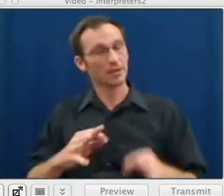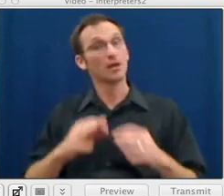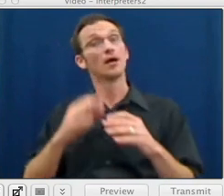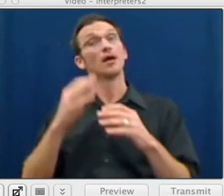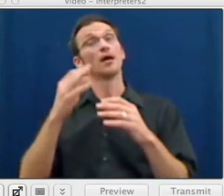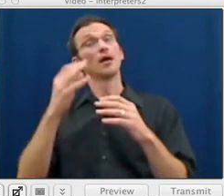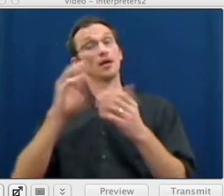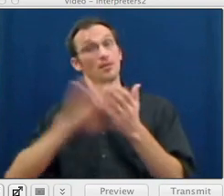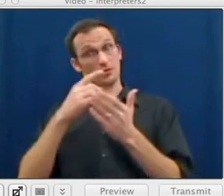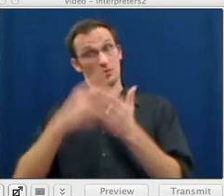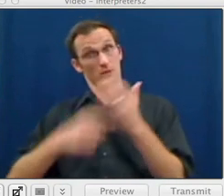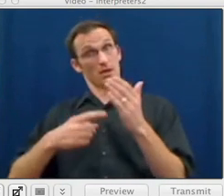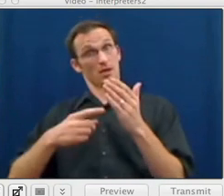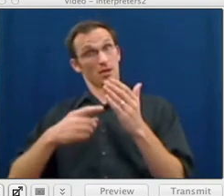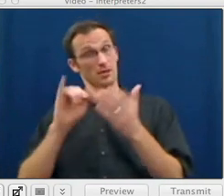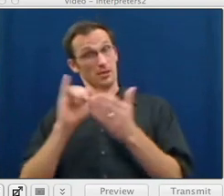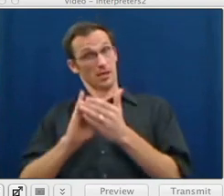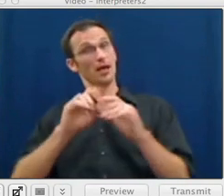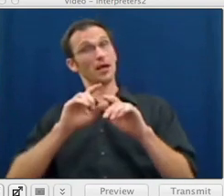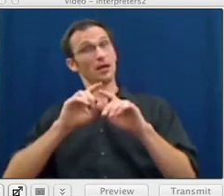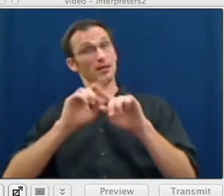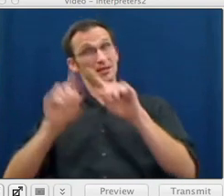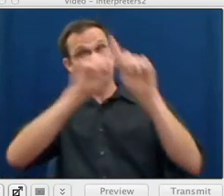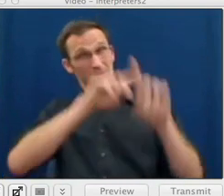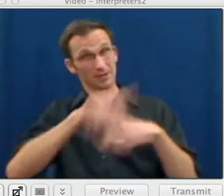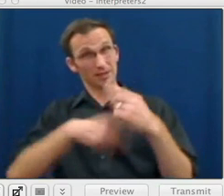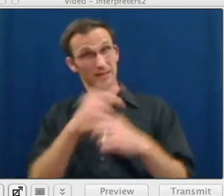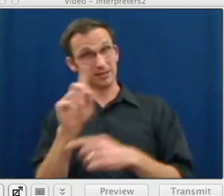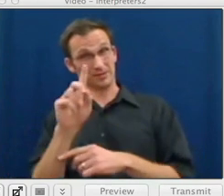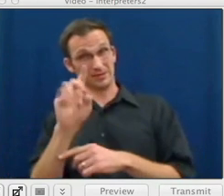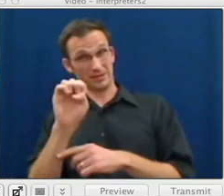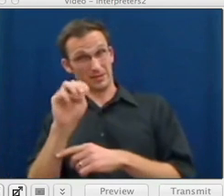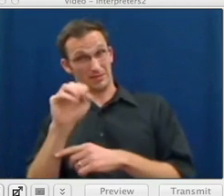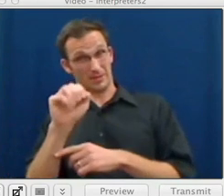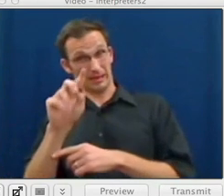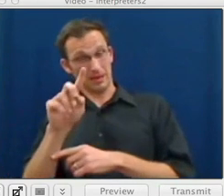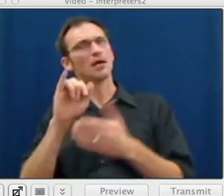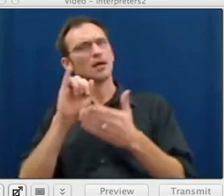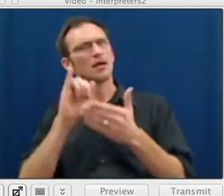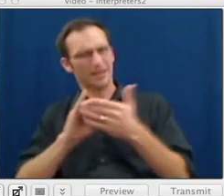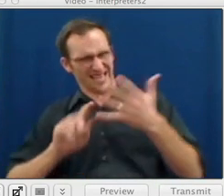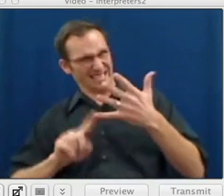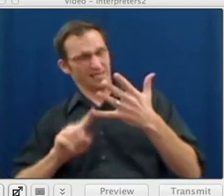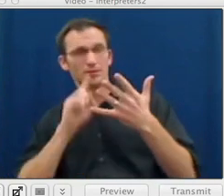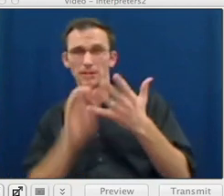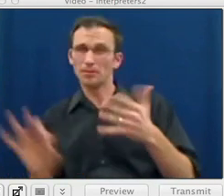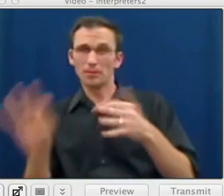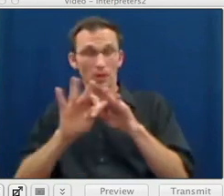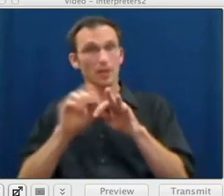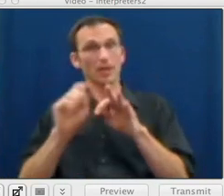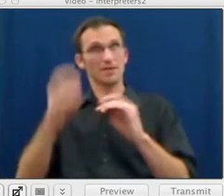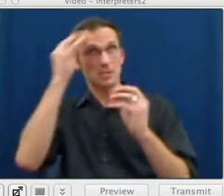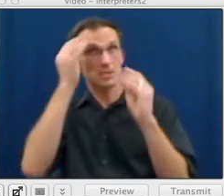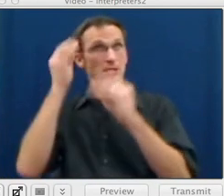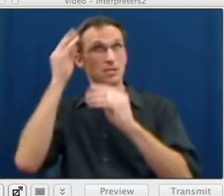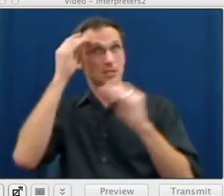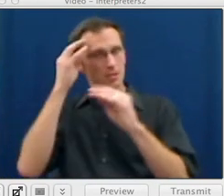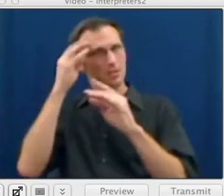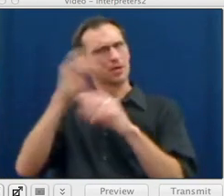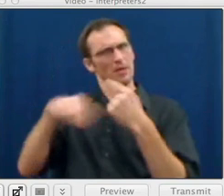to emphasize with her is that that should have been a continuous concurrent demand with any main demand that presented